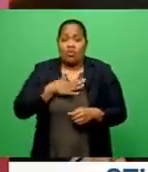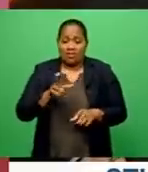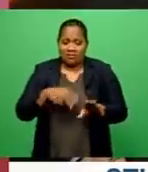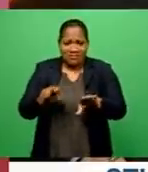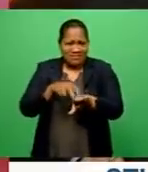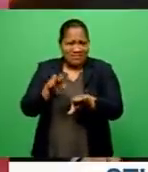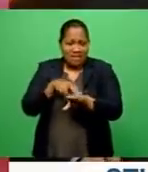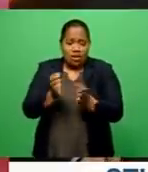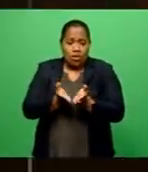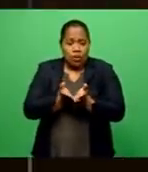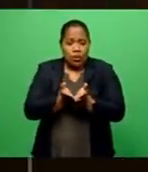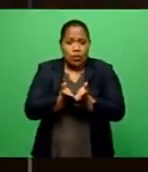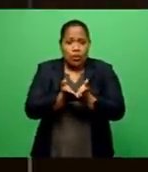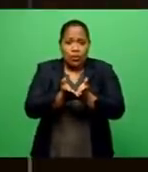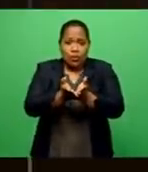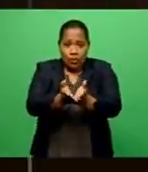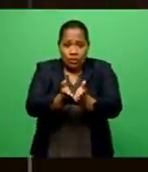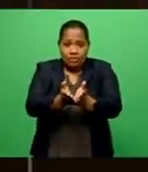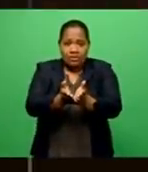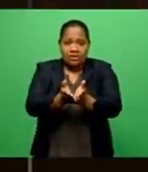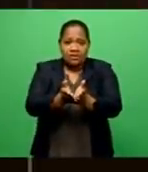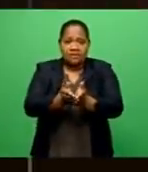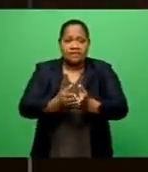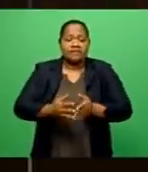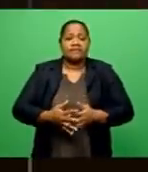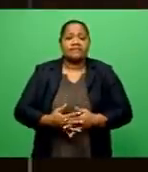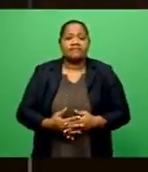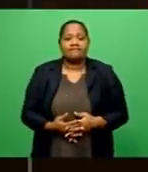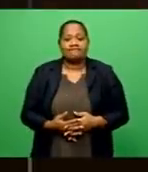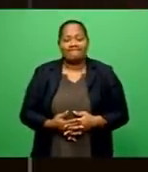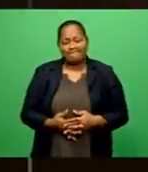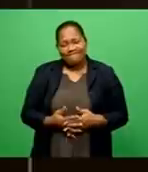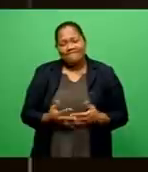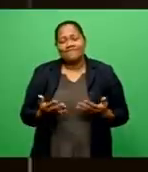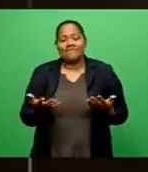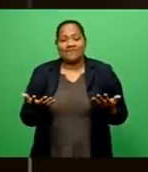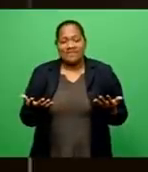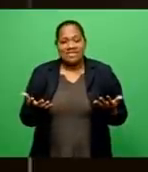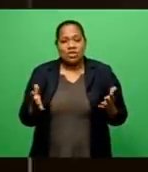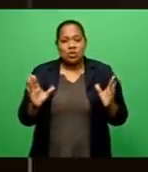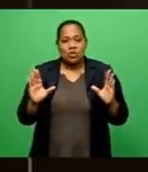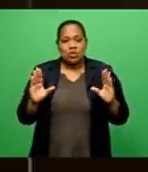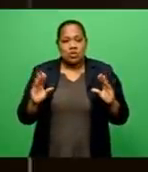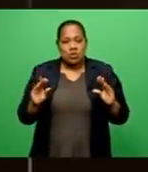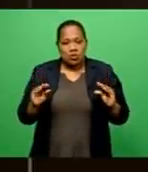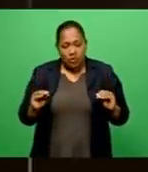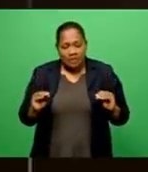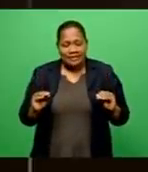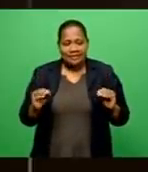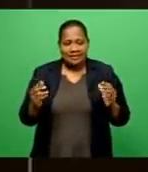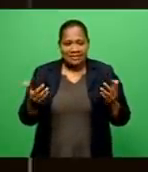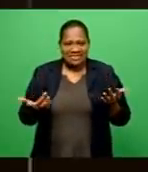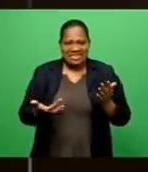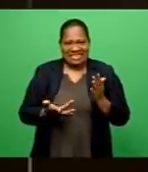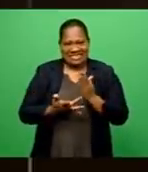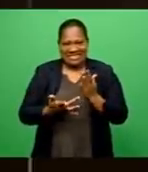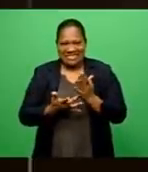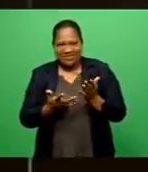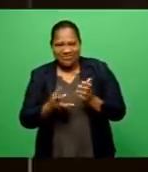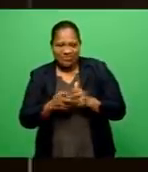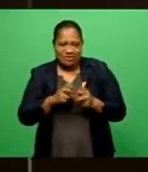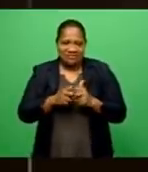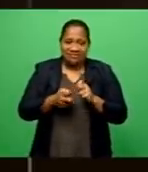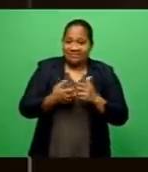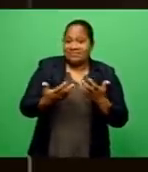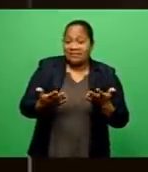for inter-island or maritime travel. And it seems we may have lost Korey due to technical difficulties. We